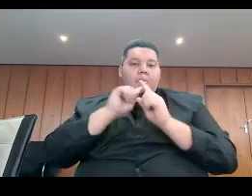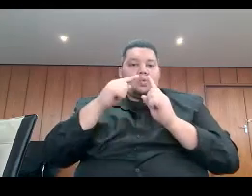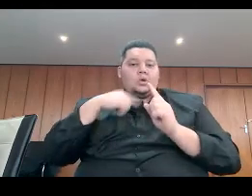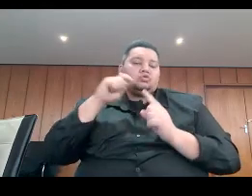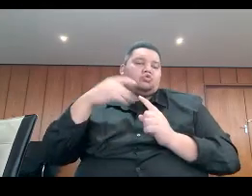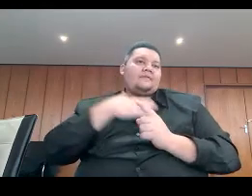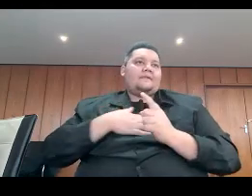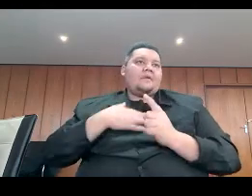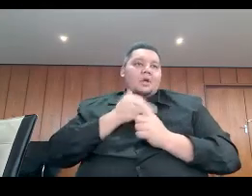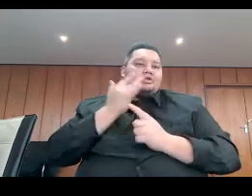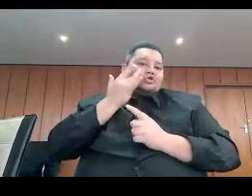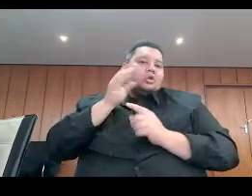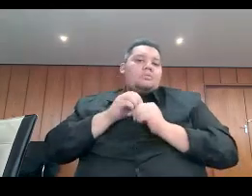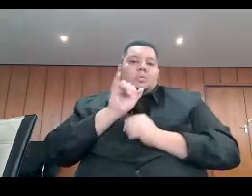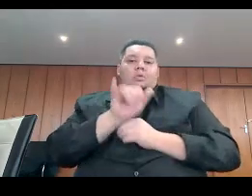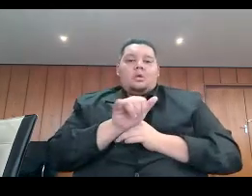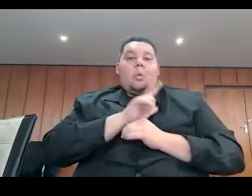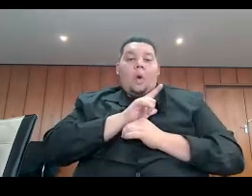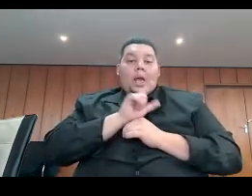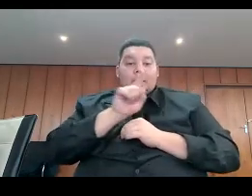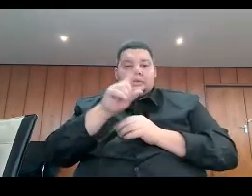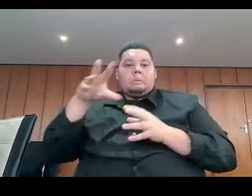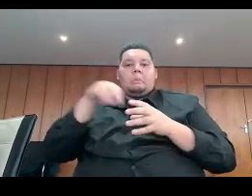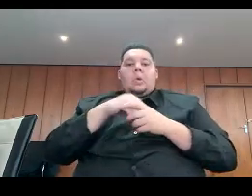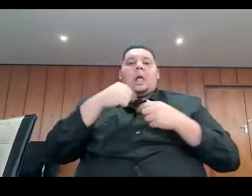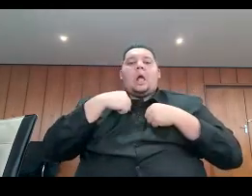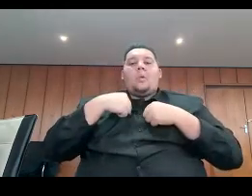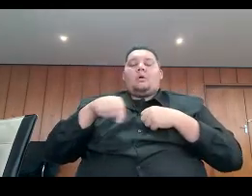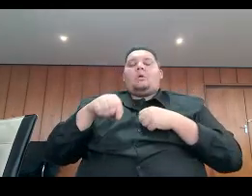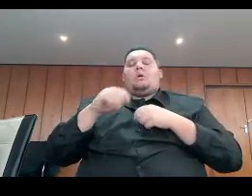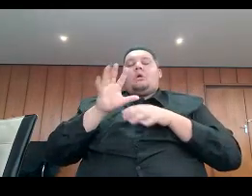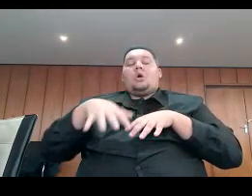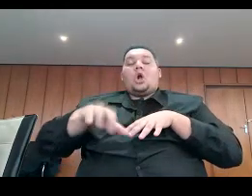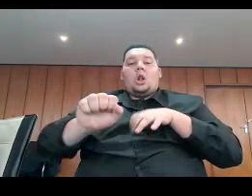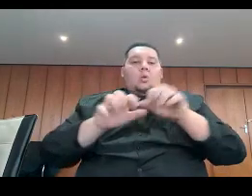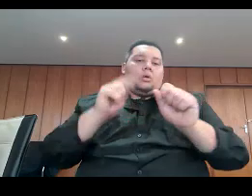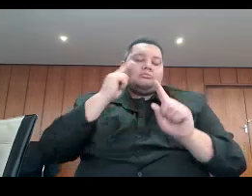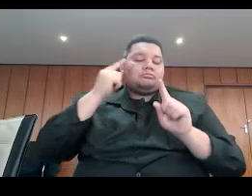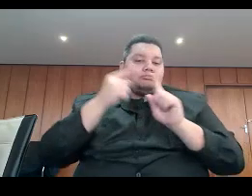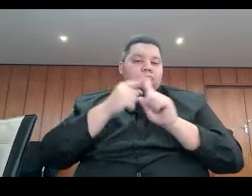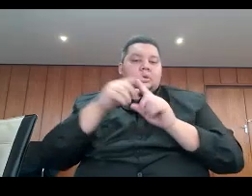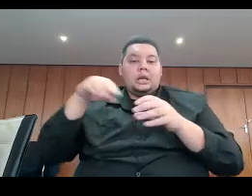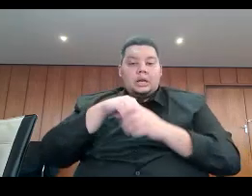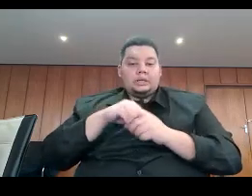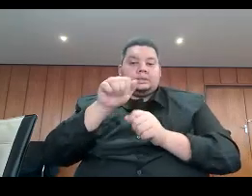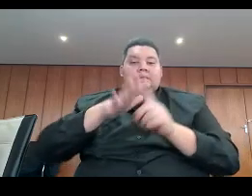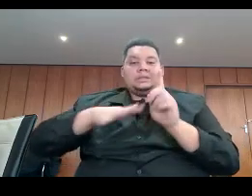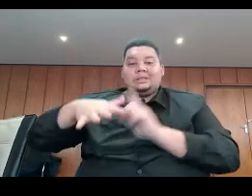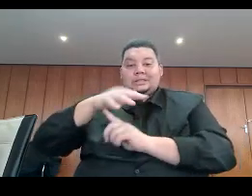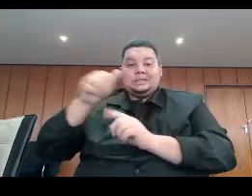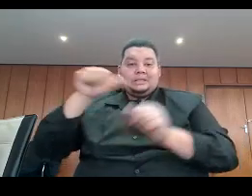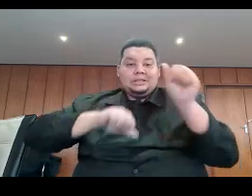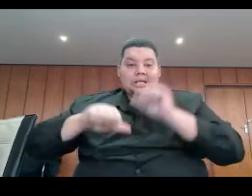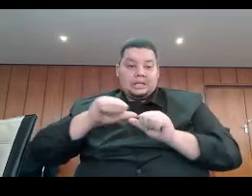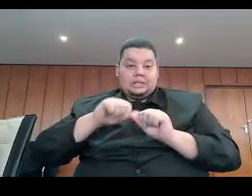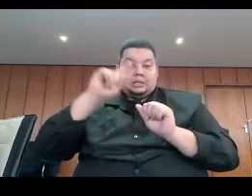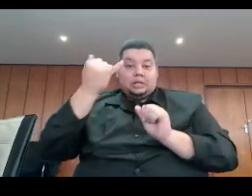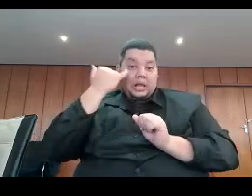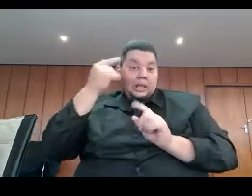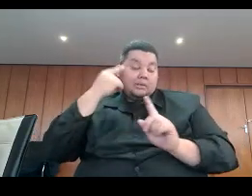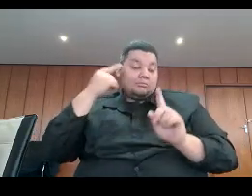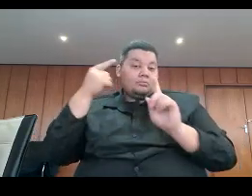of. It was part of colonial conquest, regarded as a pseudoscience, which was intent on creating